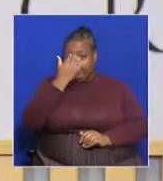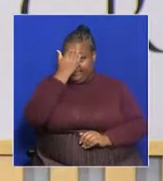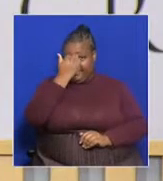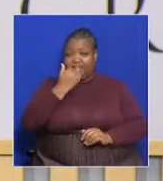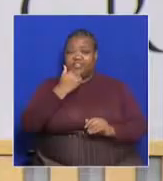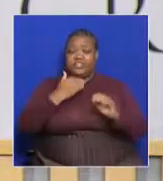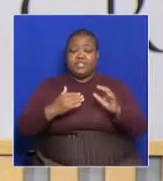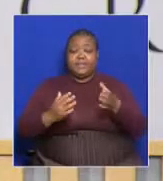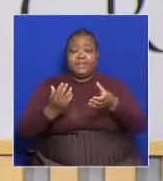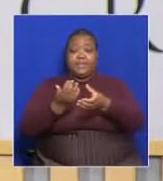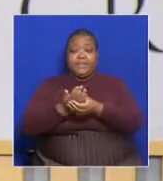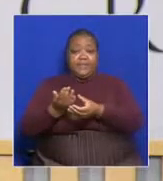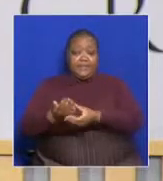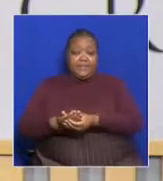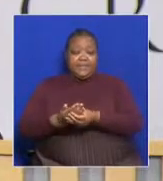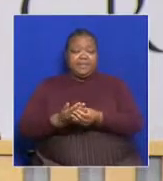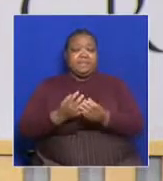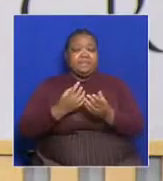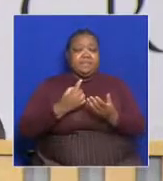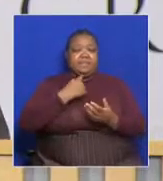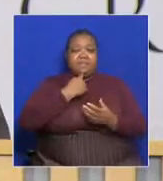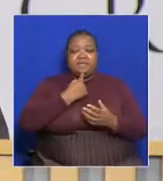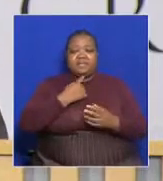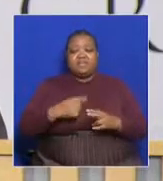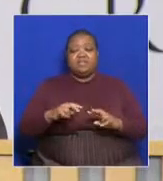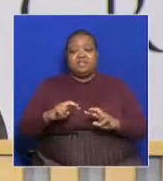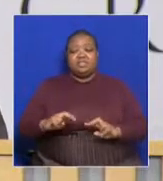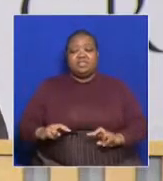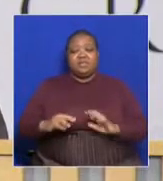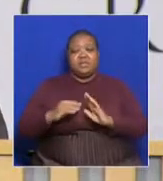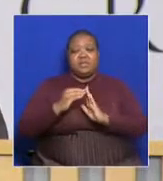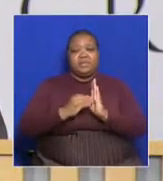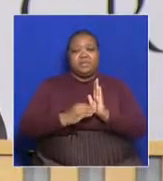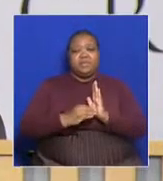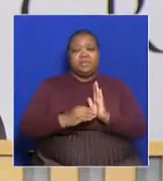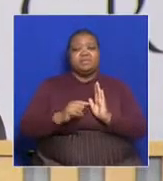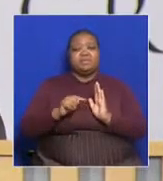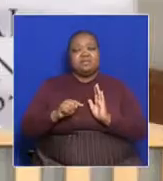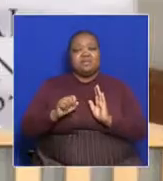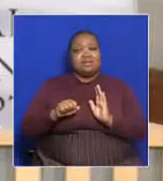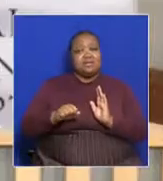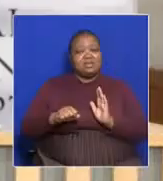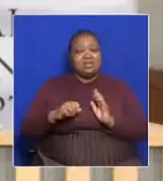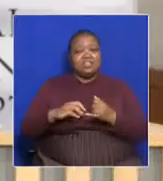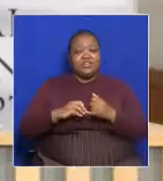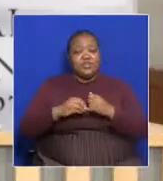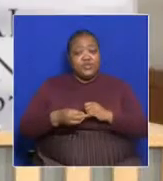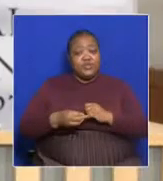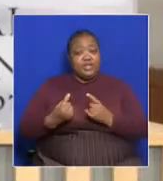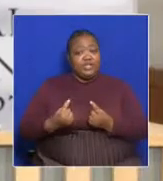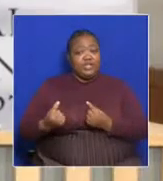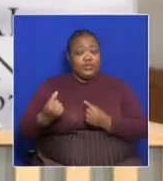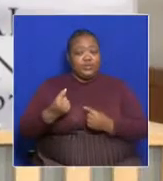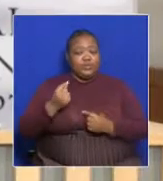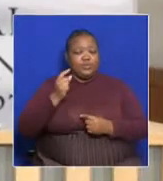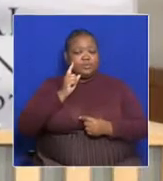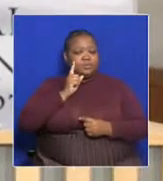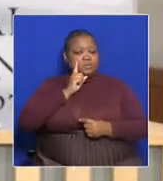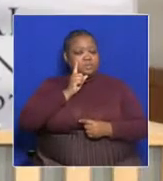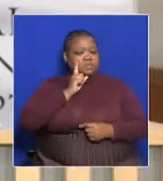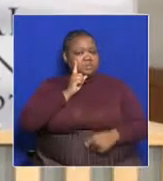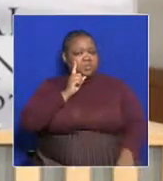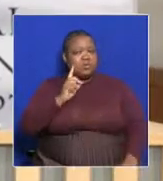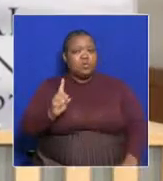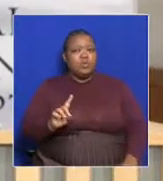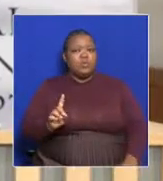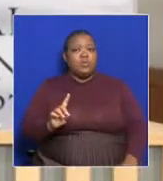it in the investigation. Yeah, and that's exactly the exercise I did to see, because you took us through the mill of how